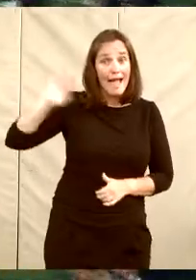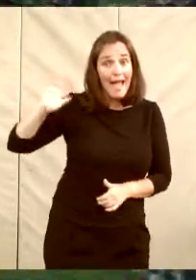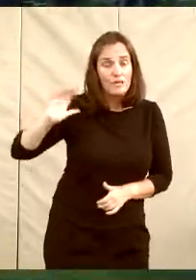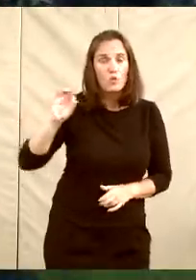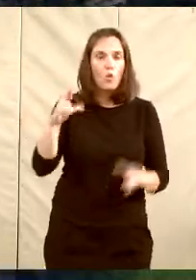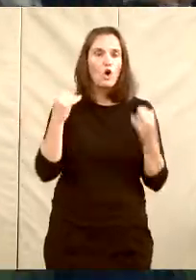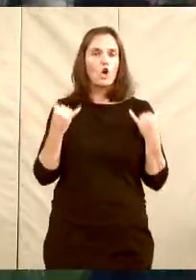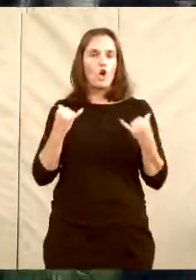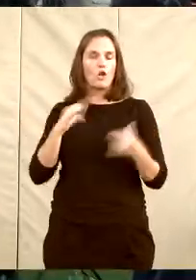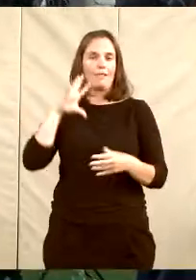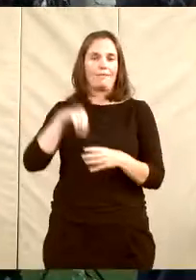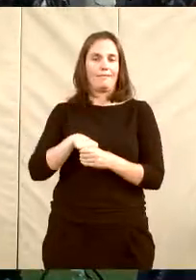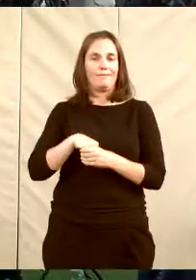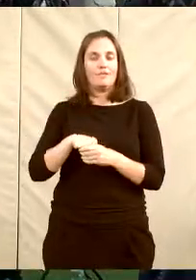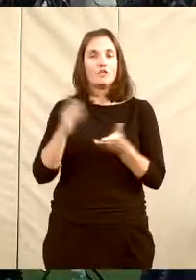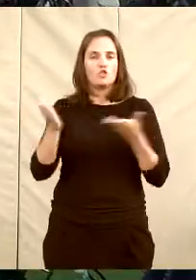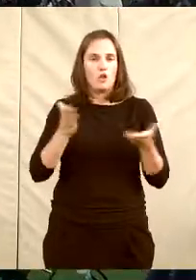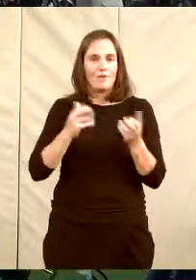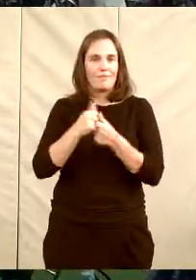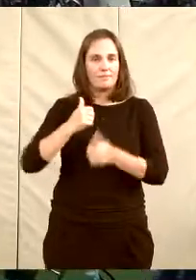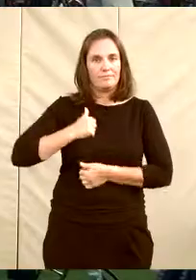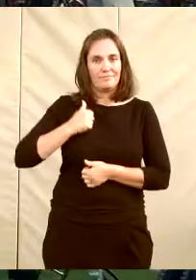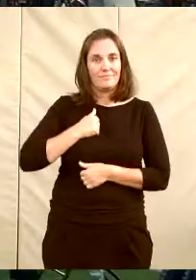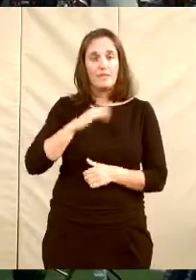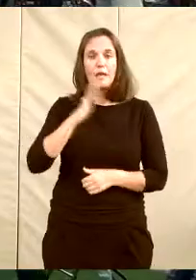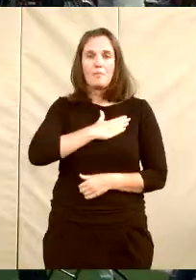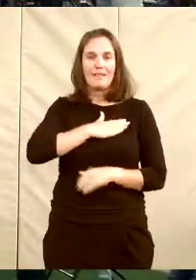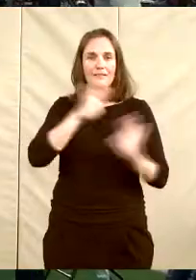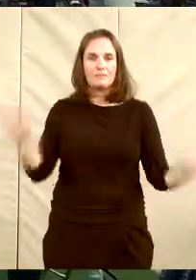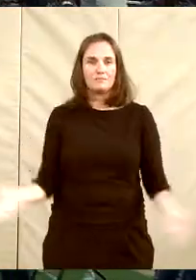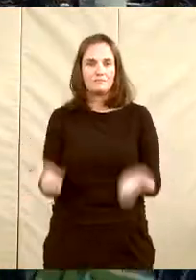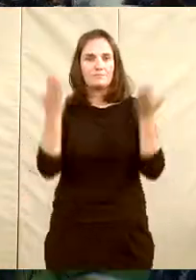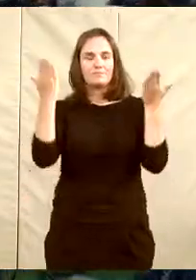armed forces to please stand and be recognized?